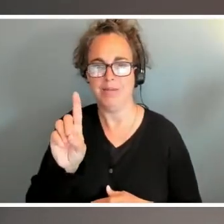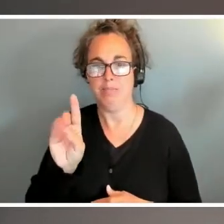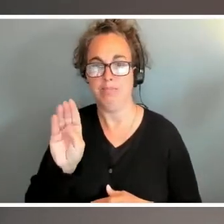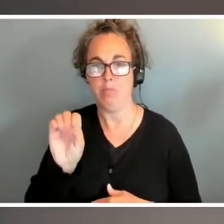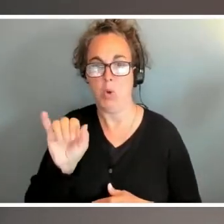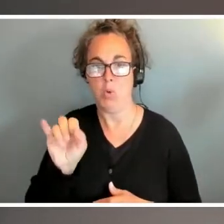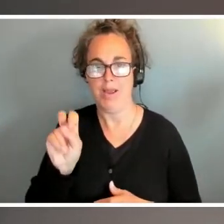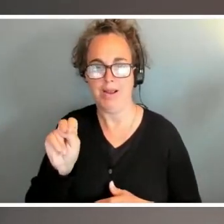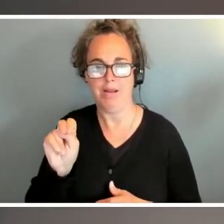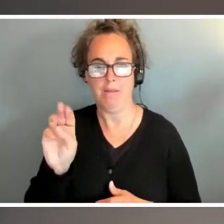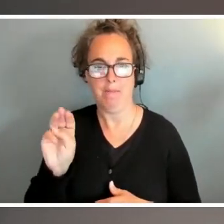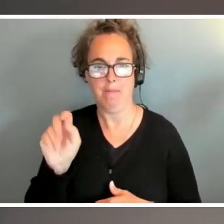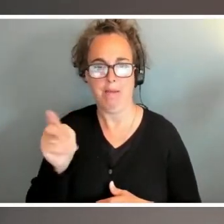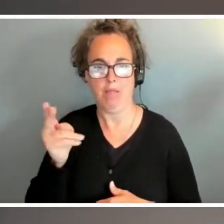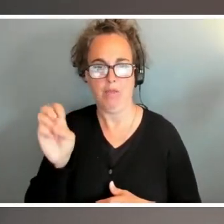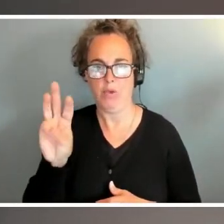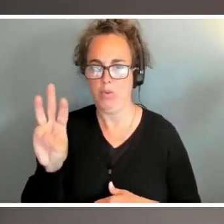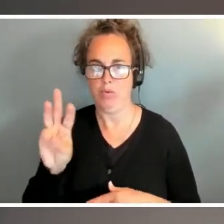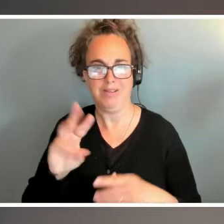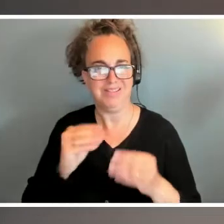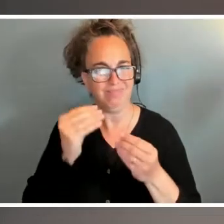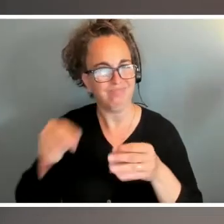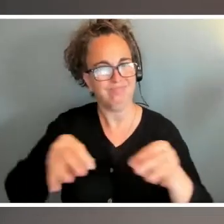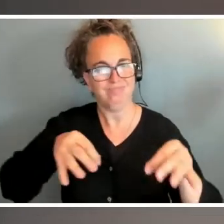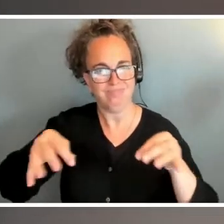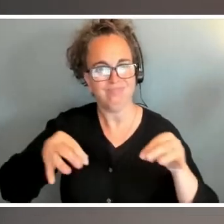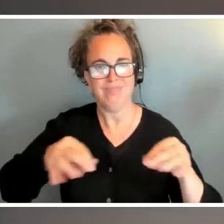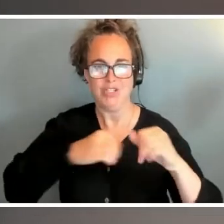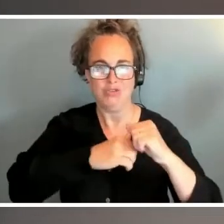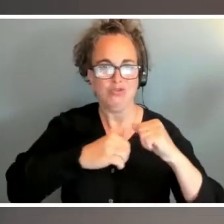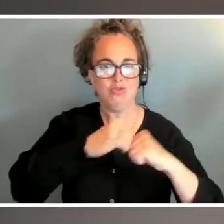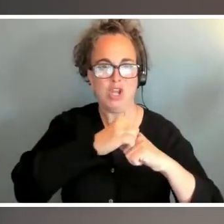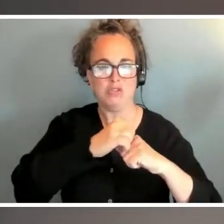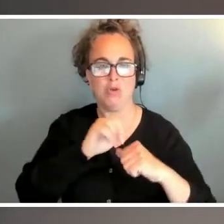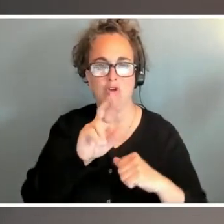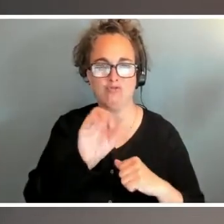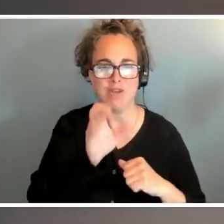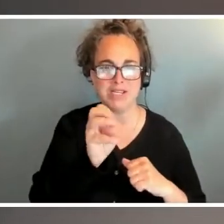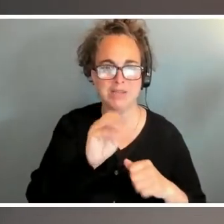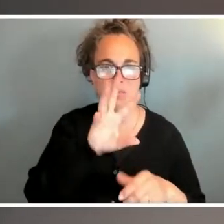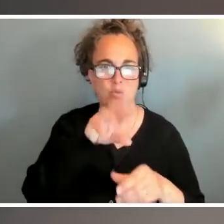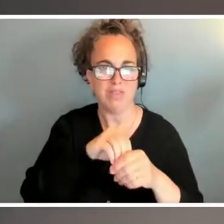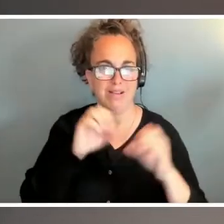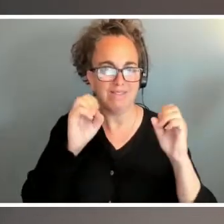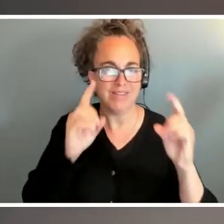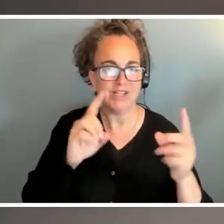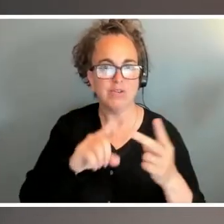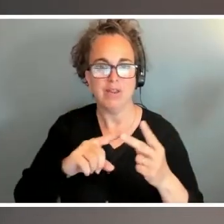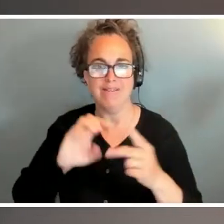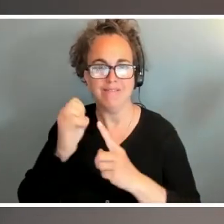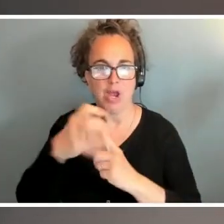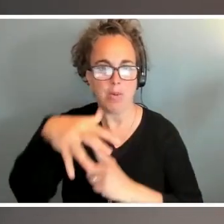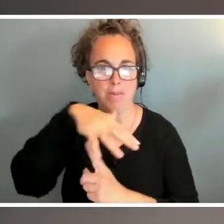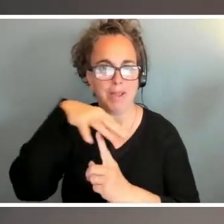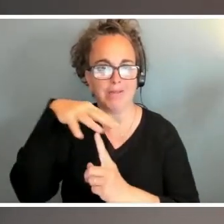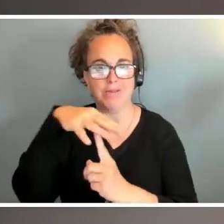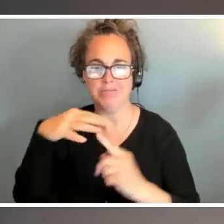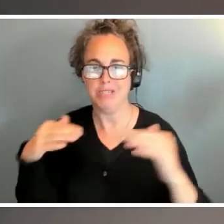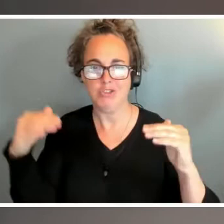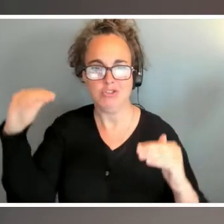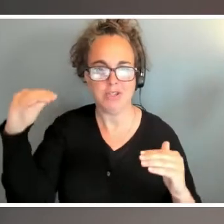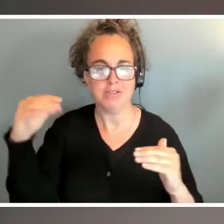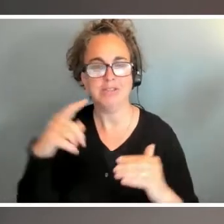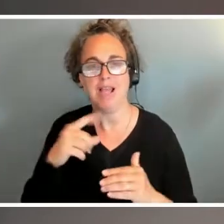many ways that structural racism is embedded in education, environmental injustice, and healthcare. And she